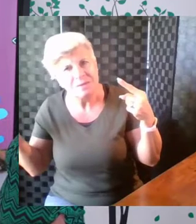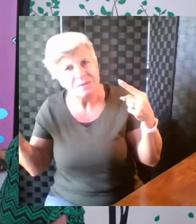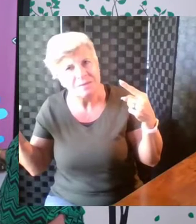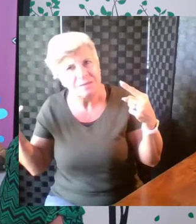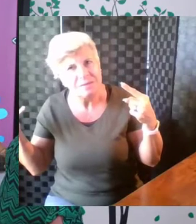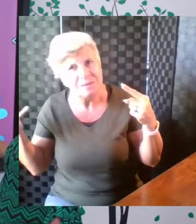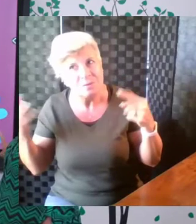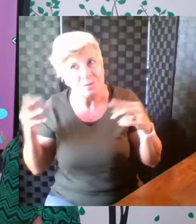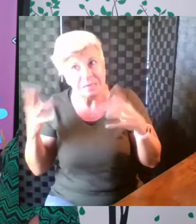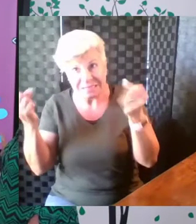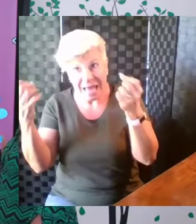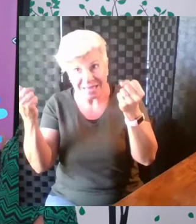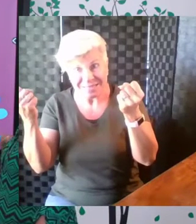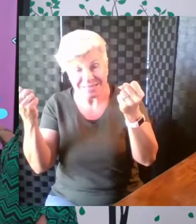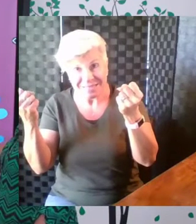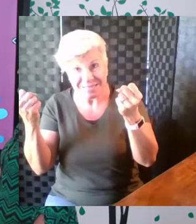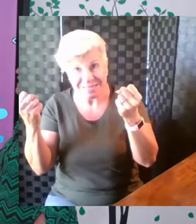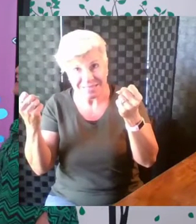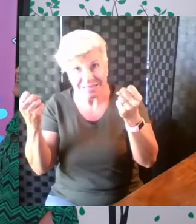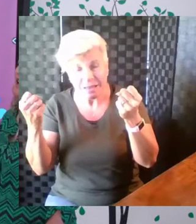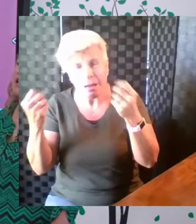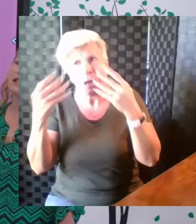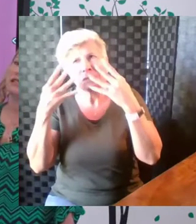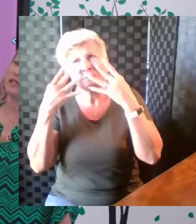Ready? Shout it out.